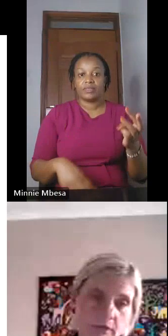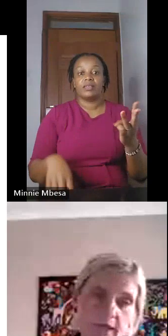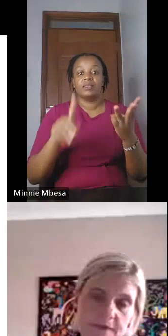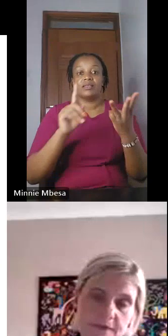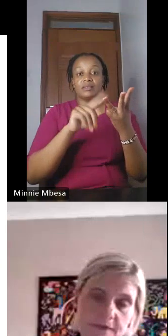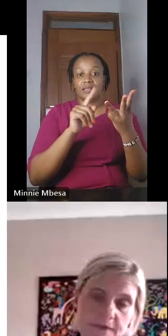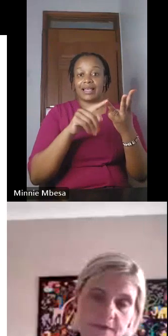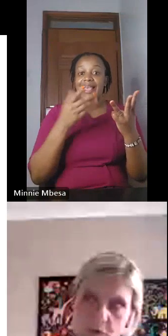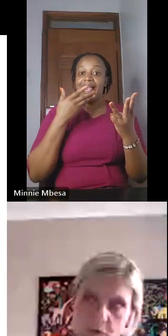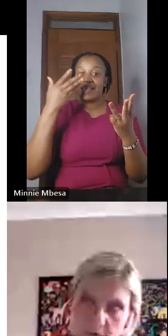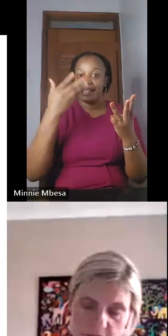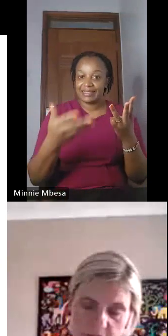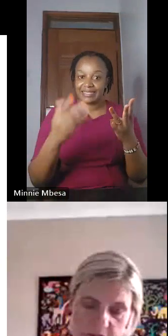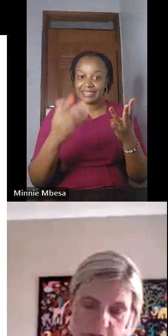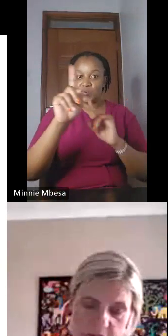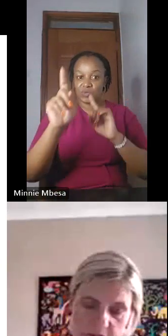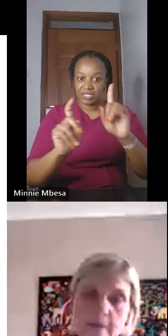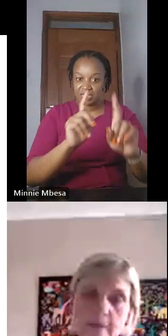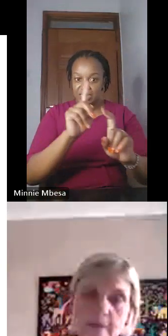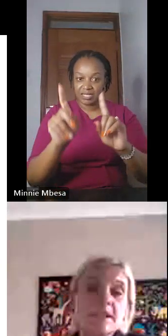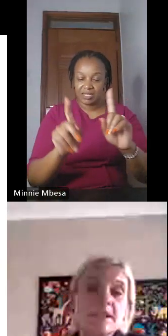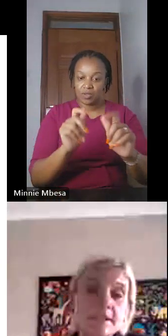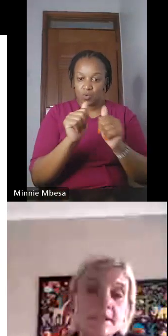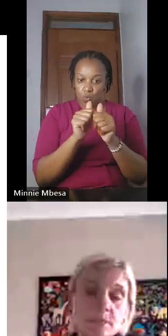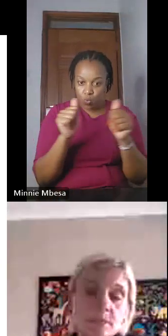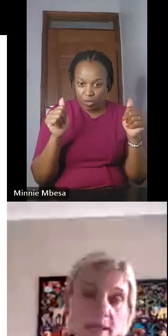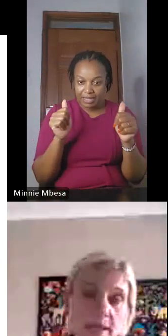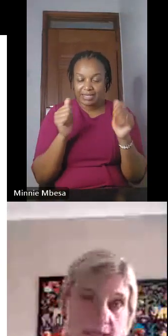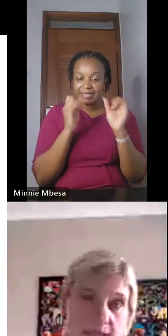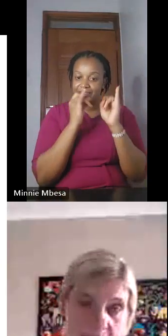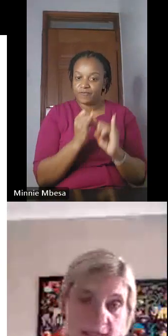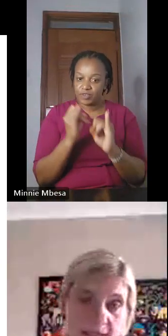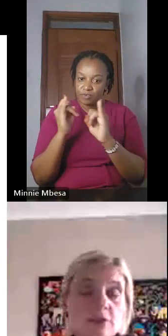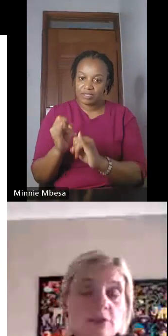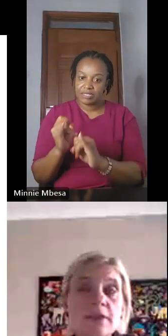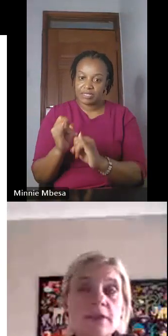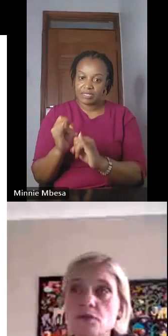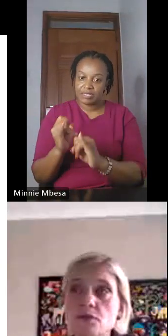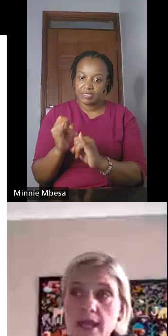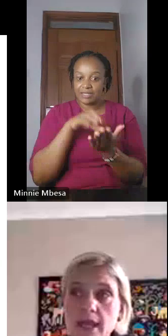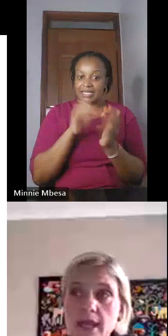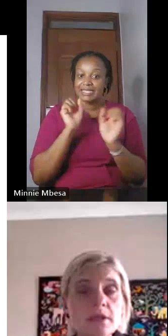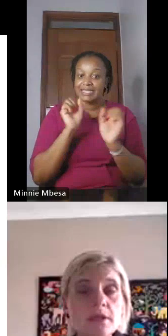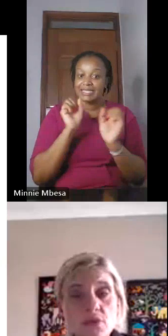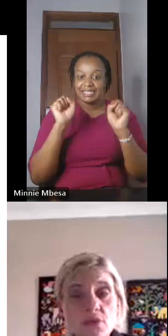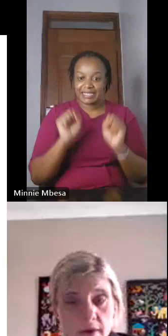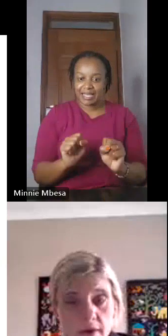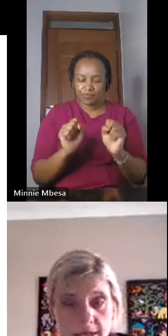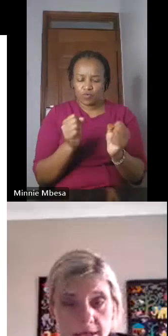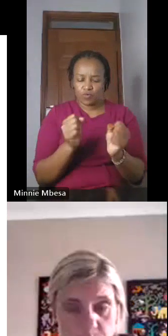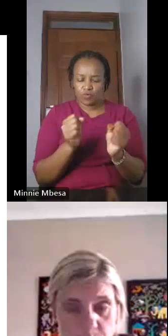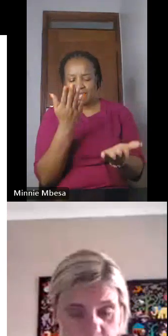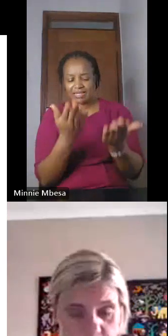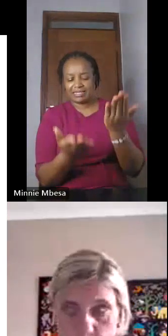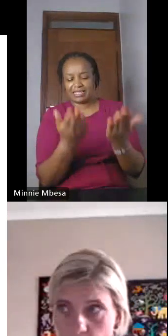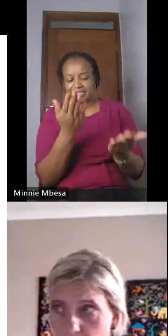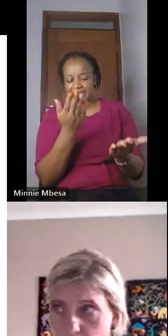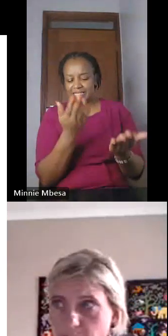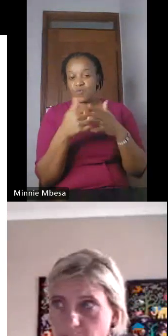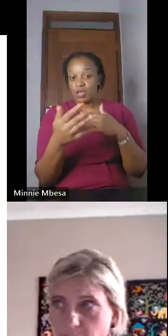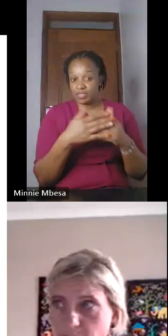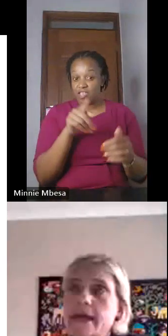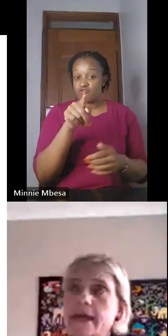about your individual circumstances. The system will make an assessment as to whether you are eligible or not eligible for